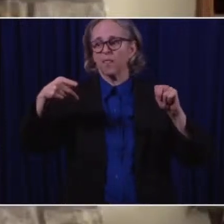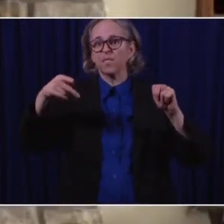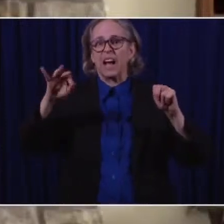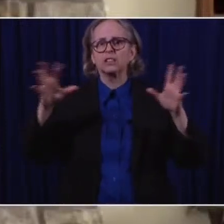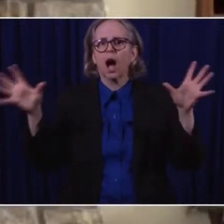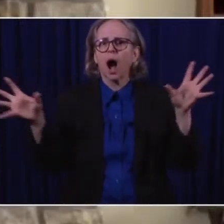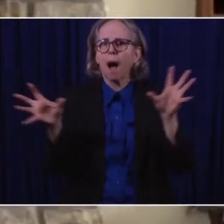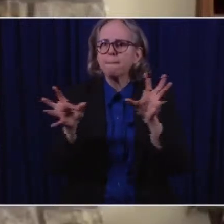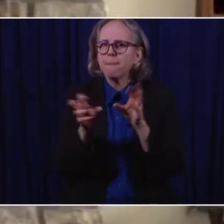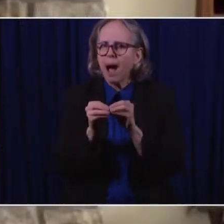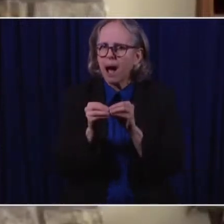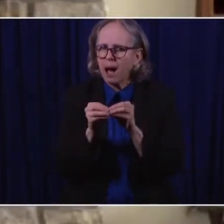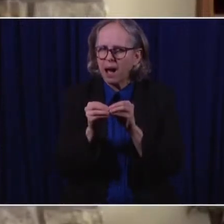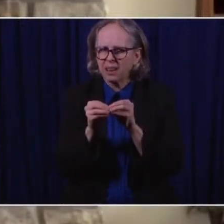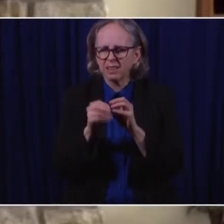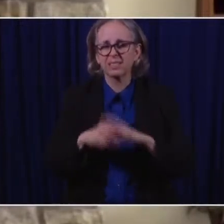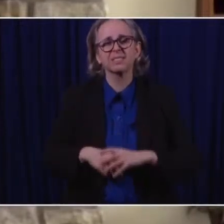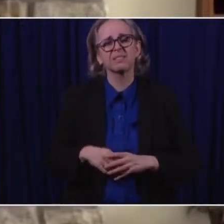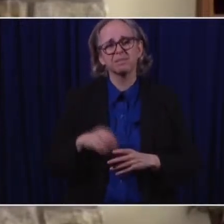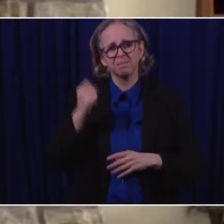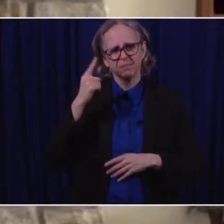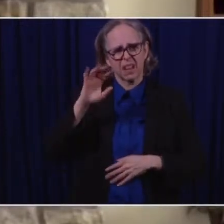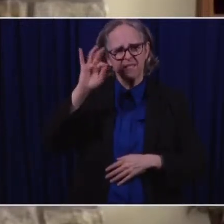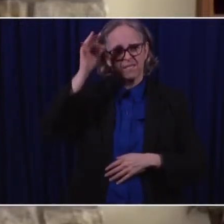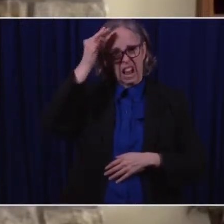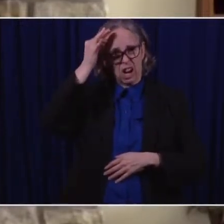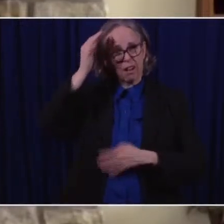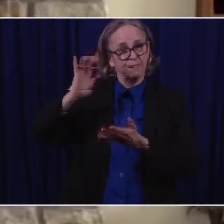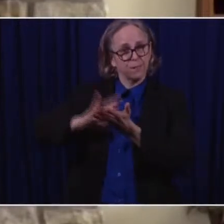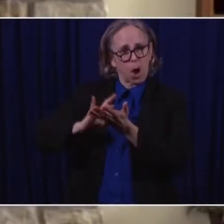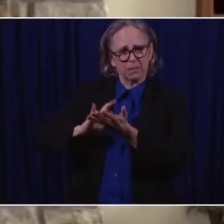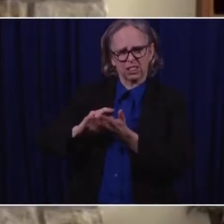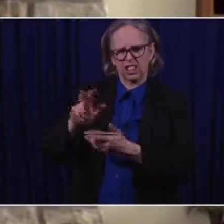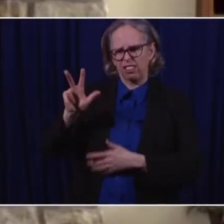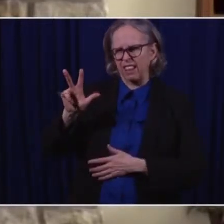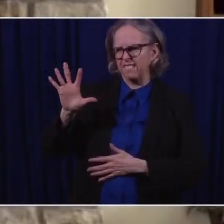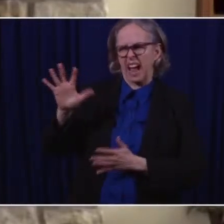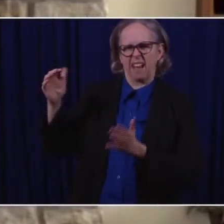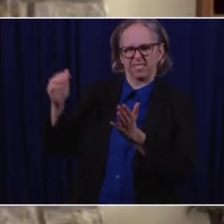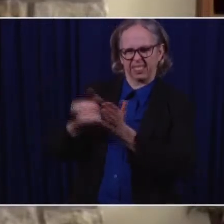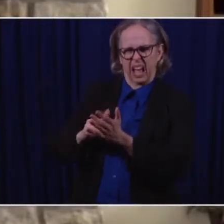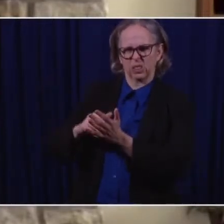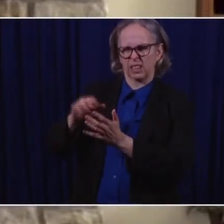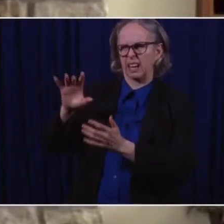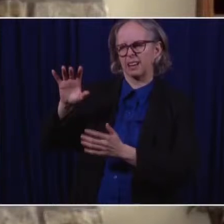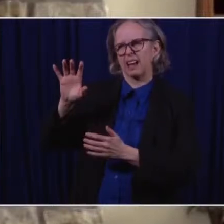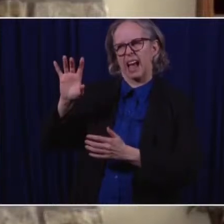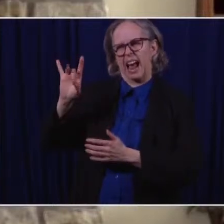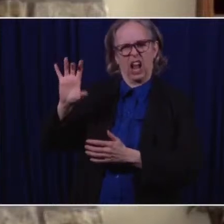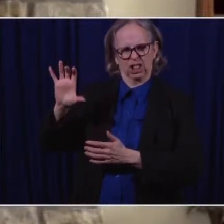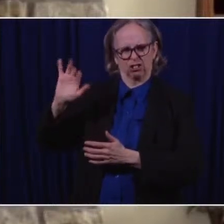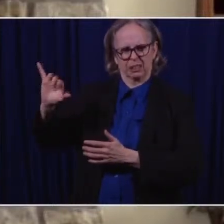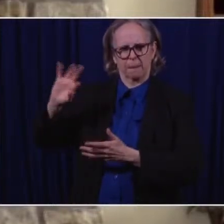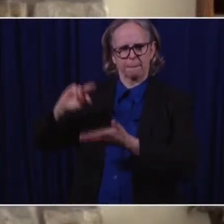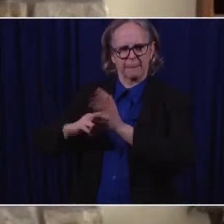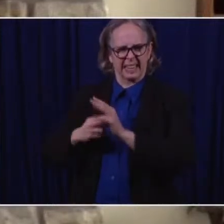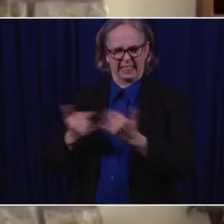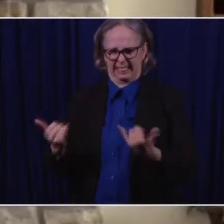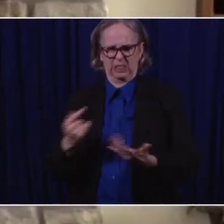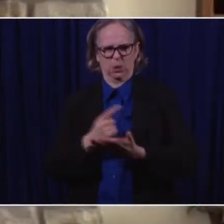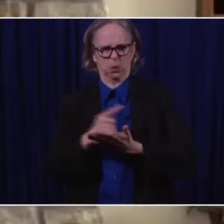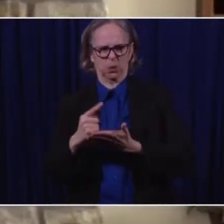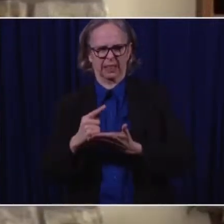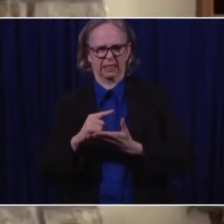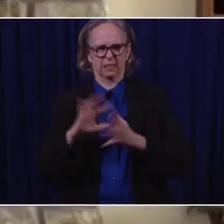at 35,800. So total coming into Ohio this week, which basically came in